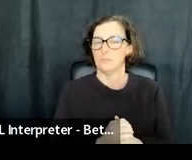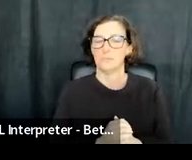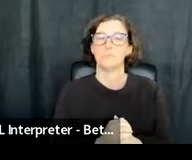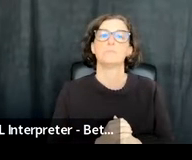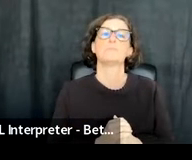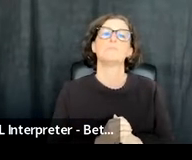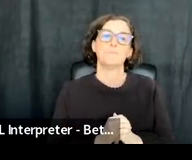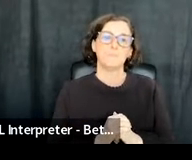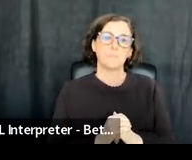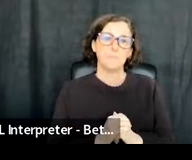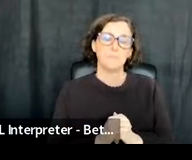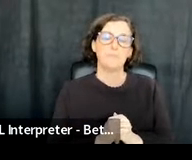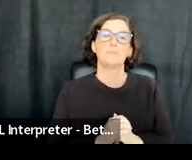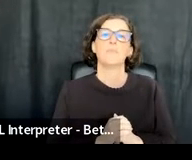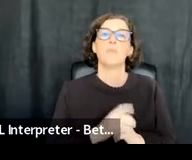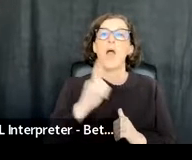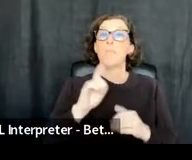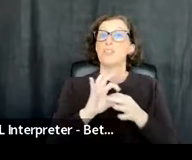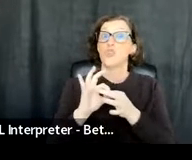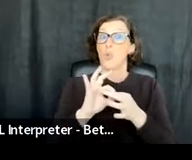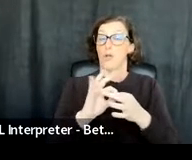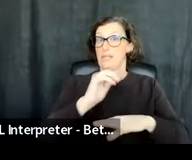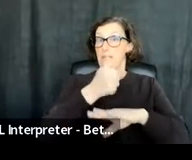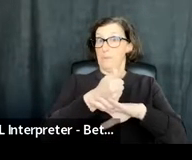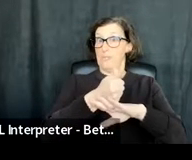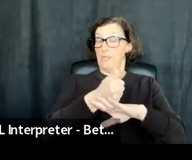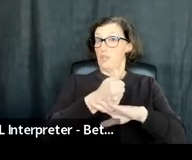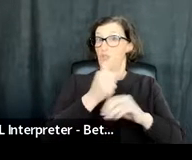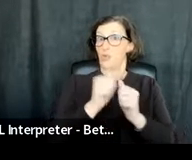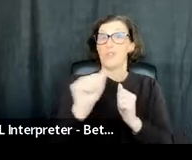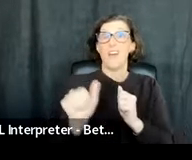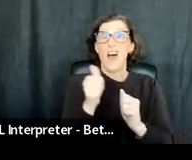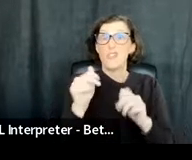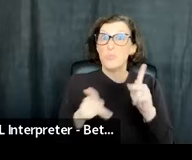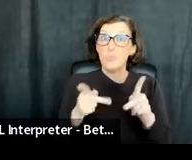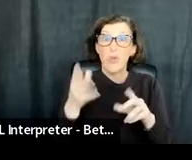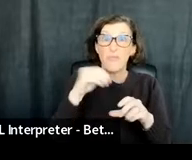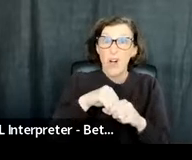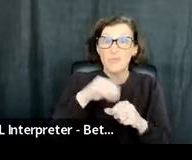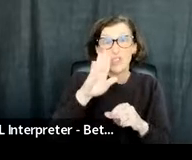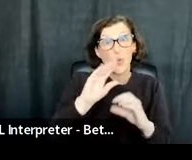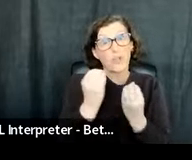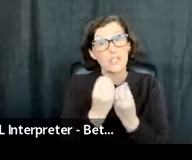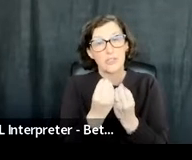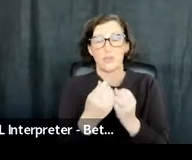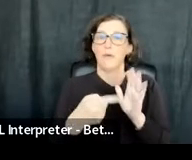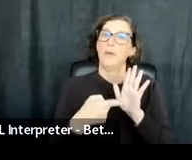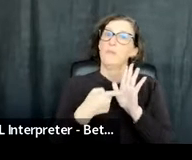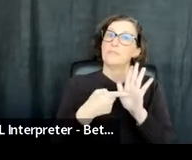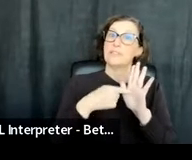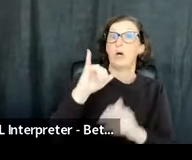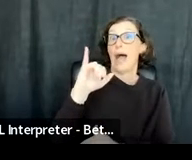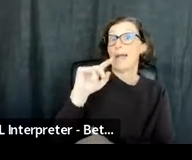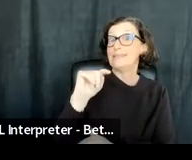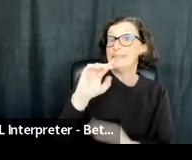You have to coordinate the implementation also with other stakeholders in the organization. So your IT